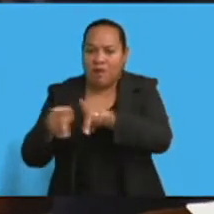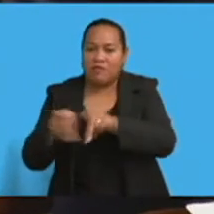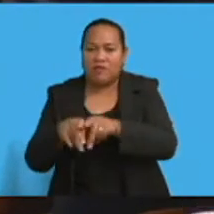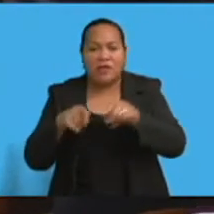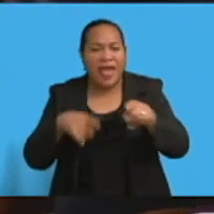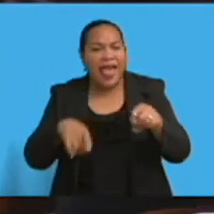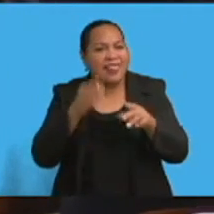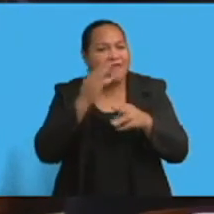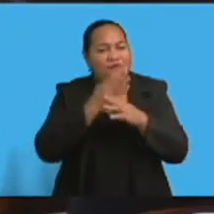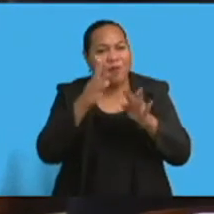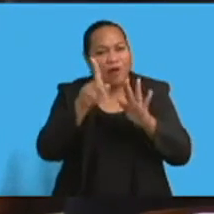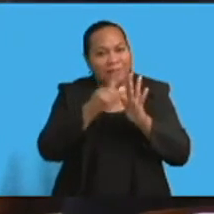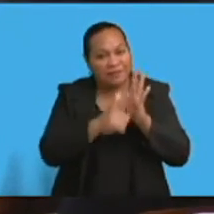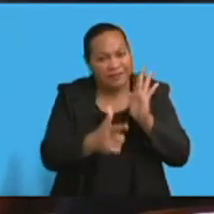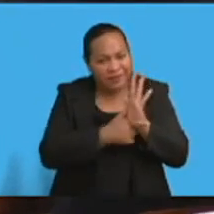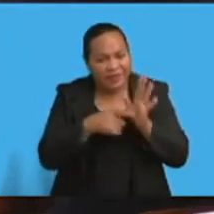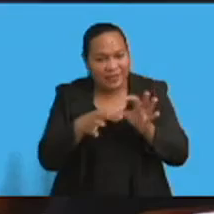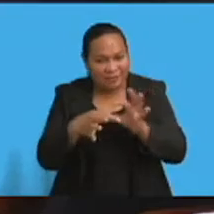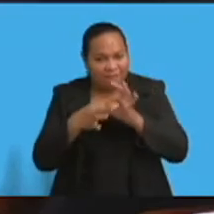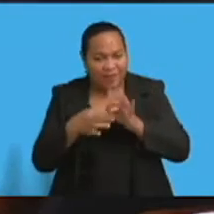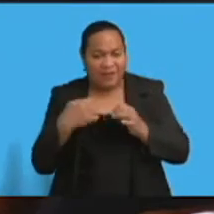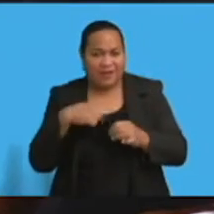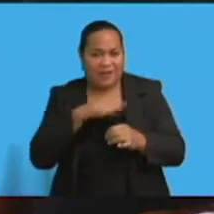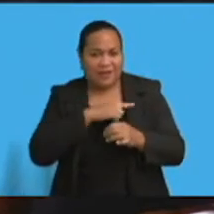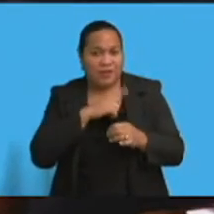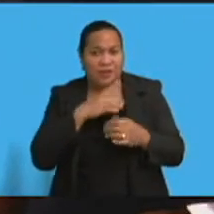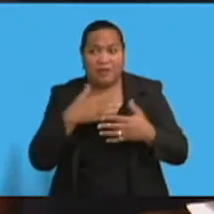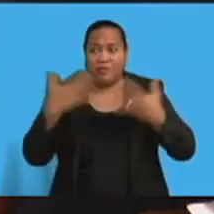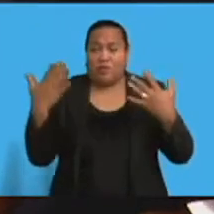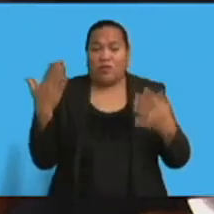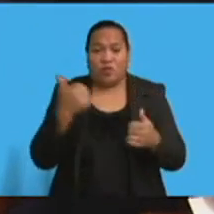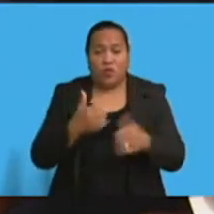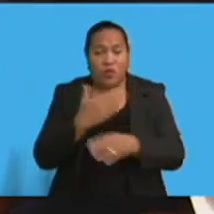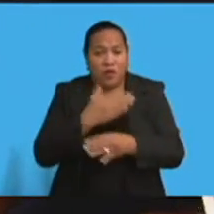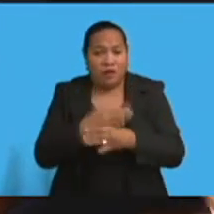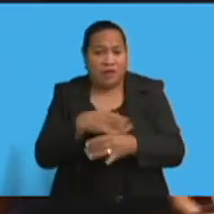framework that binds us, given the tremendous good Fiji has created by leading the